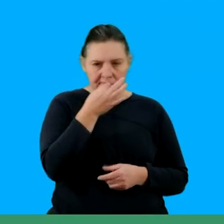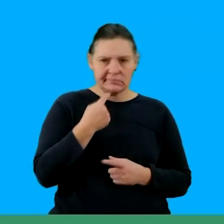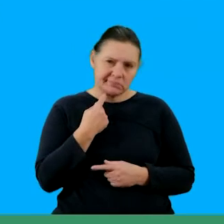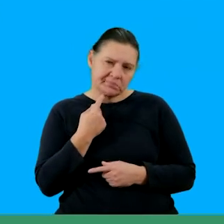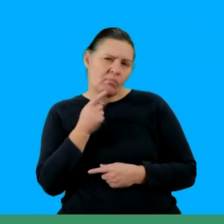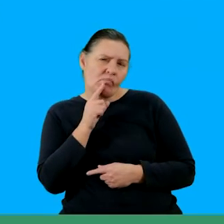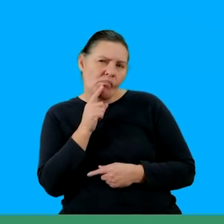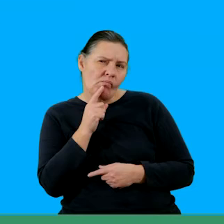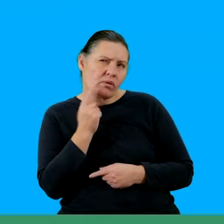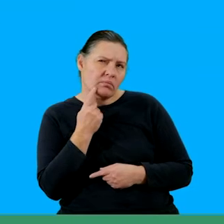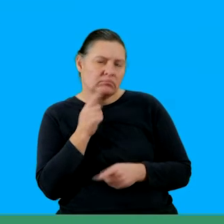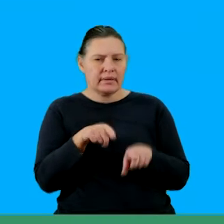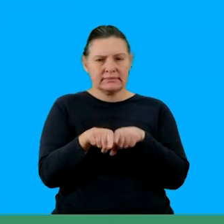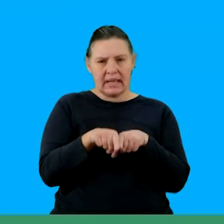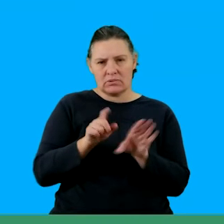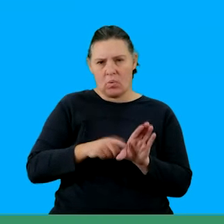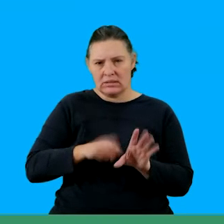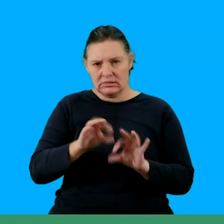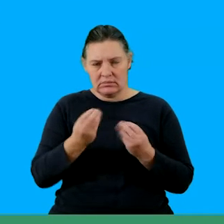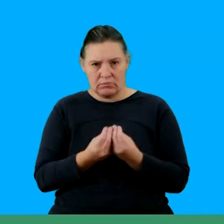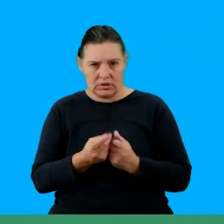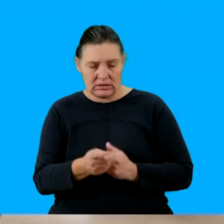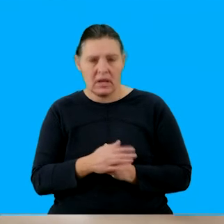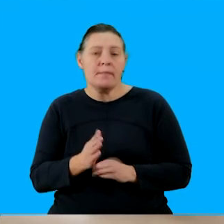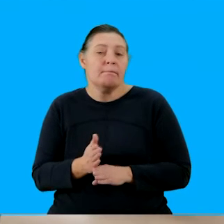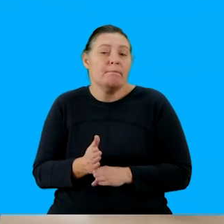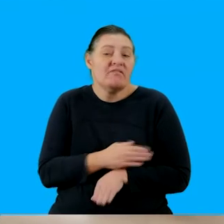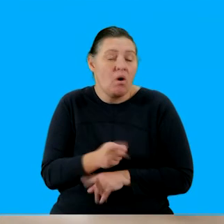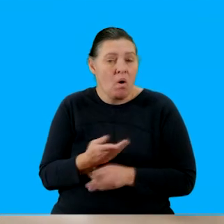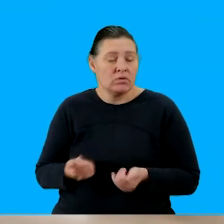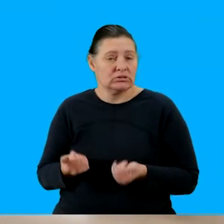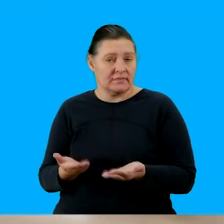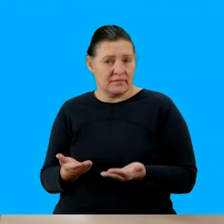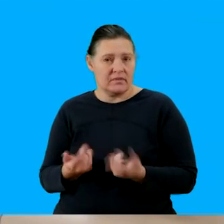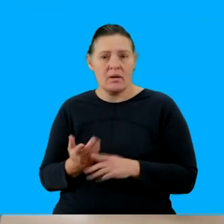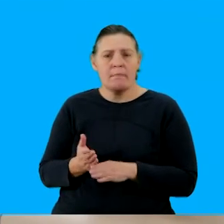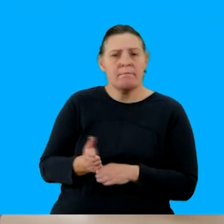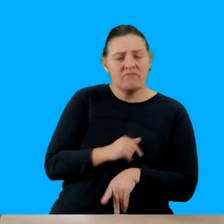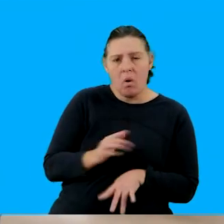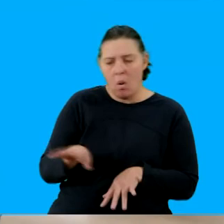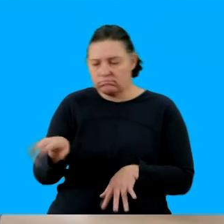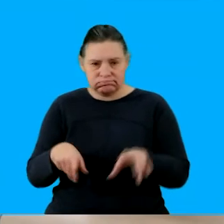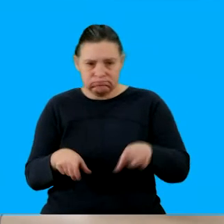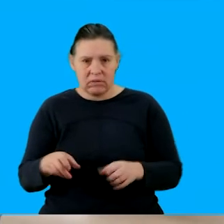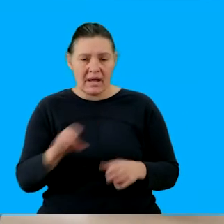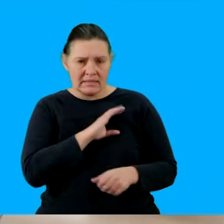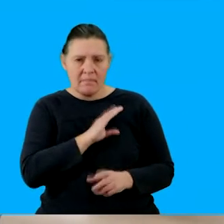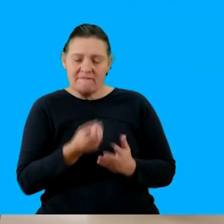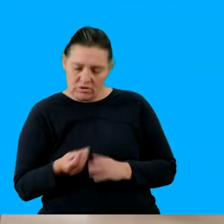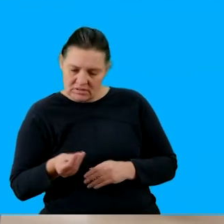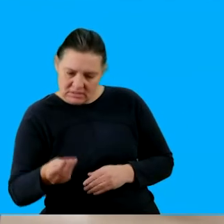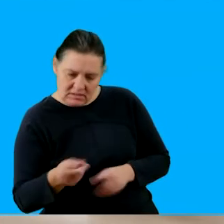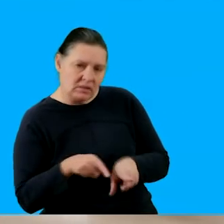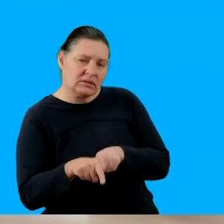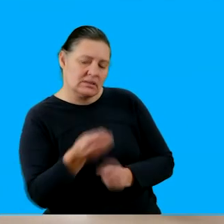to test the quality of their product. So this is to say, before you sell, before you attract customers, give them a